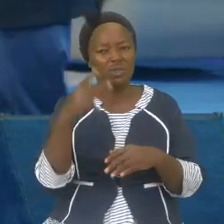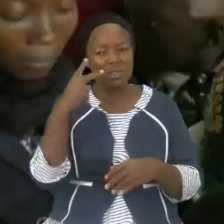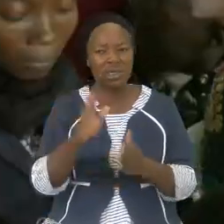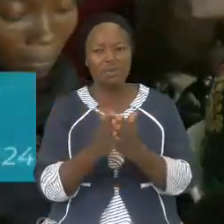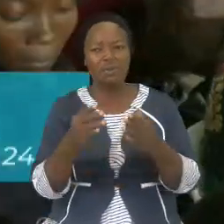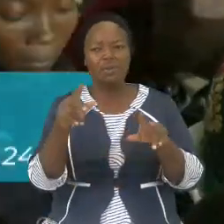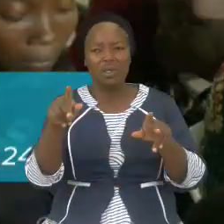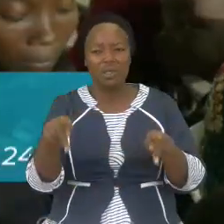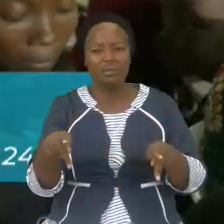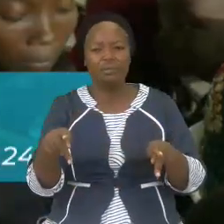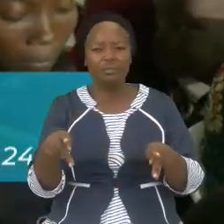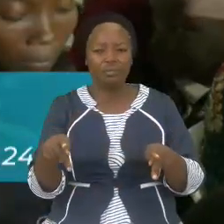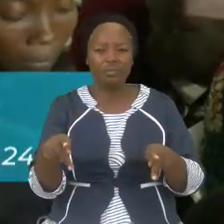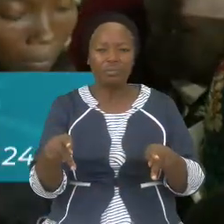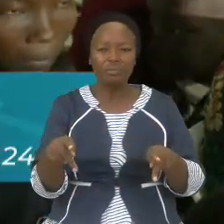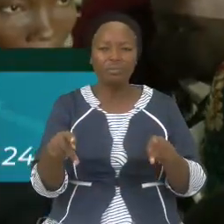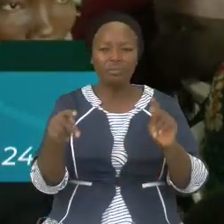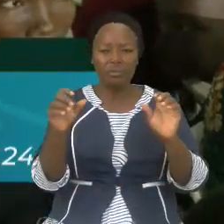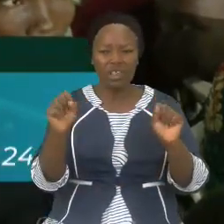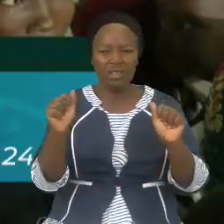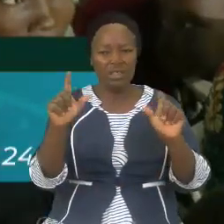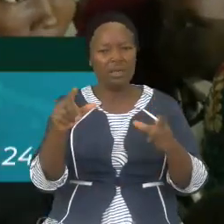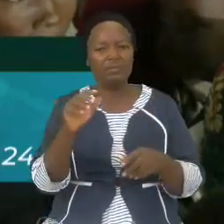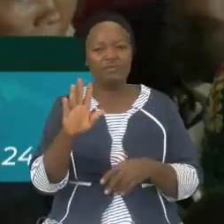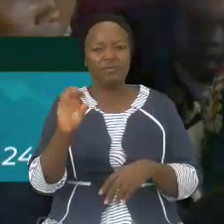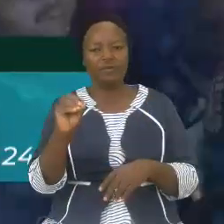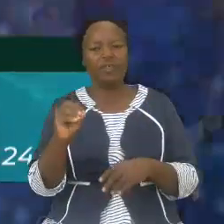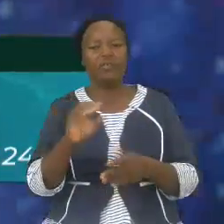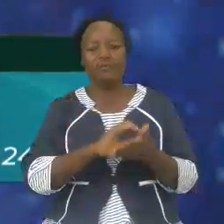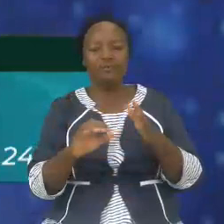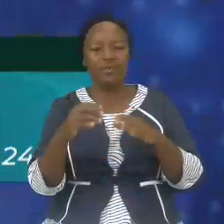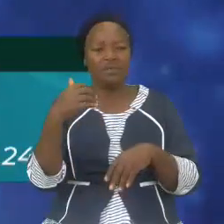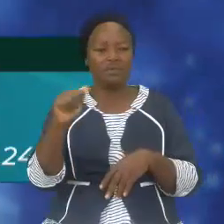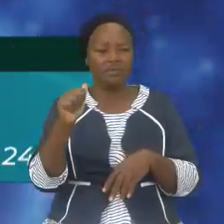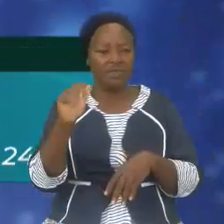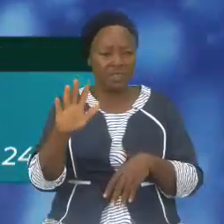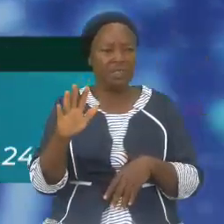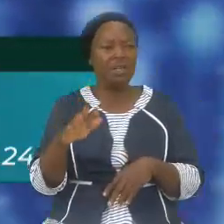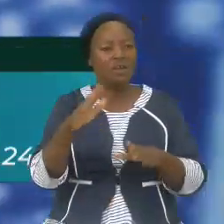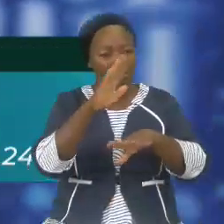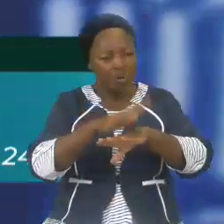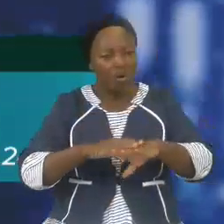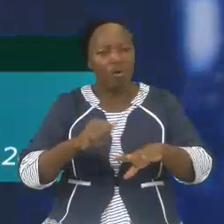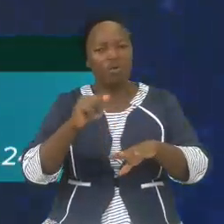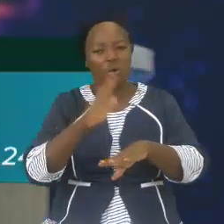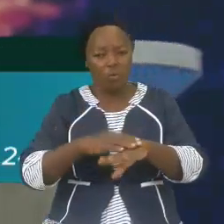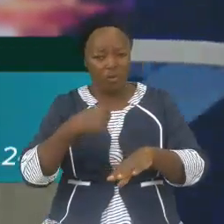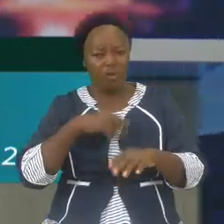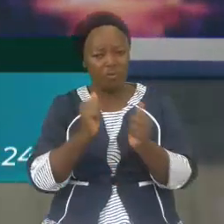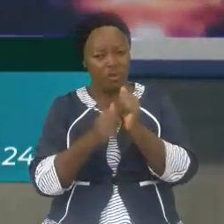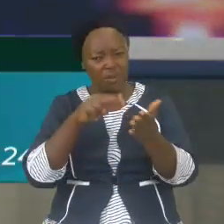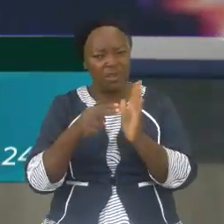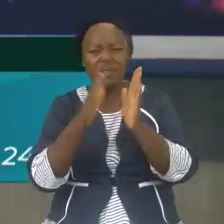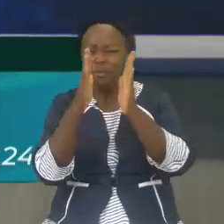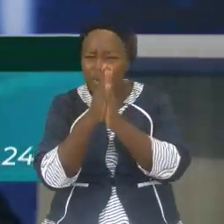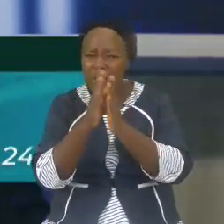Psalm 50 verse 10, call upon me in the day of trouble. The Lord knew that in the world in